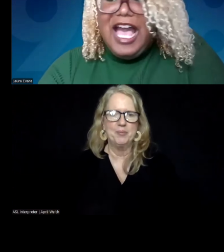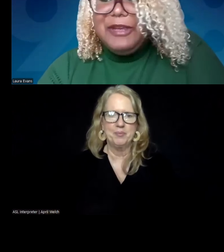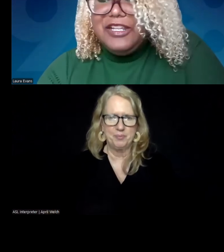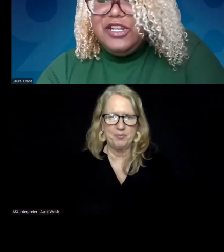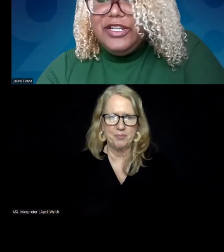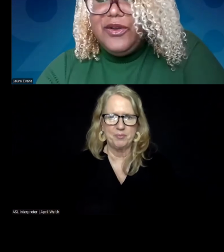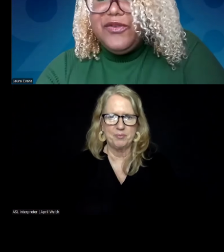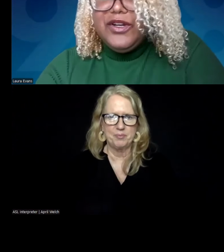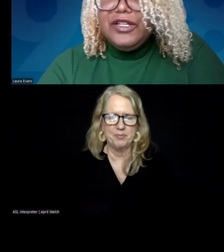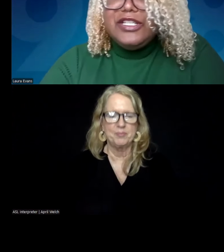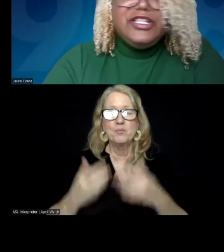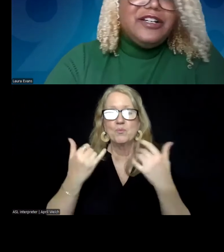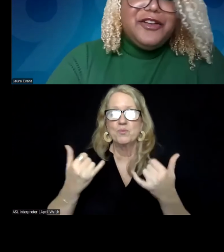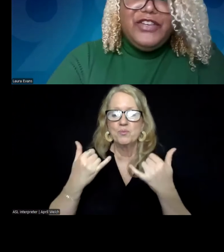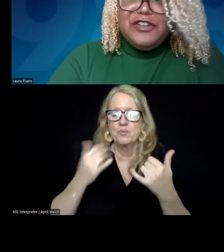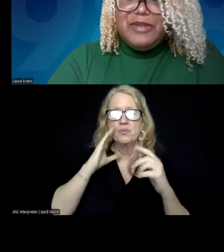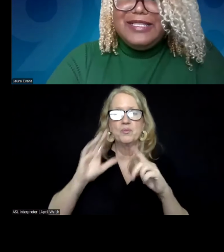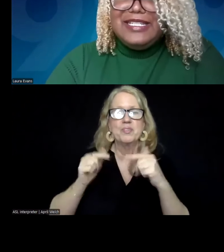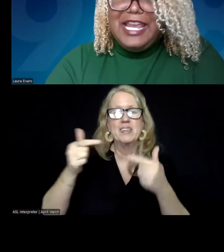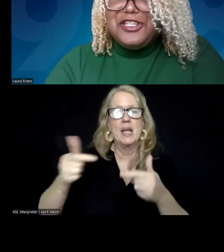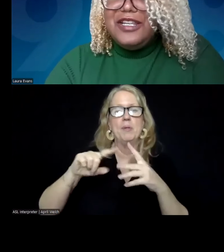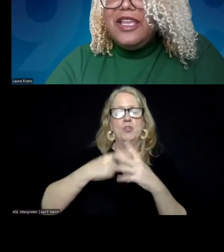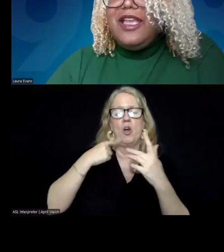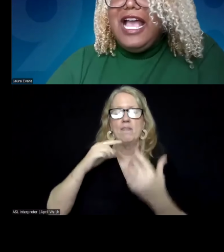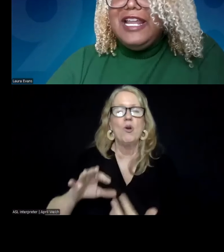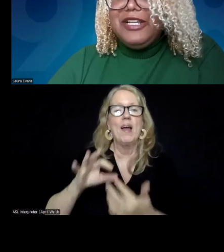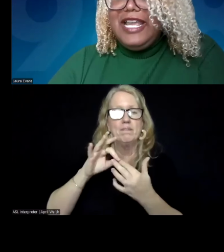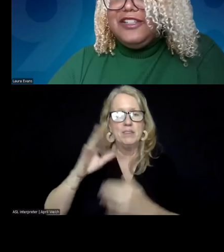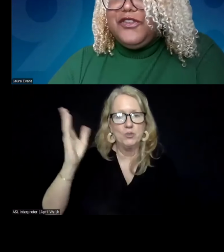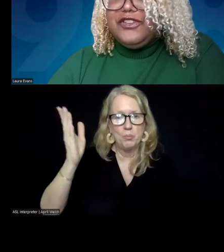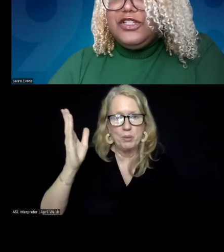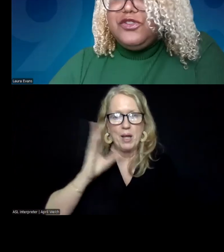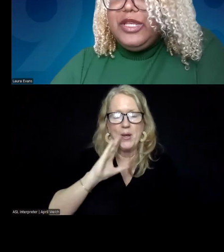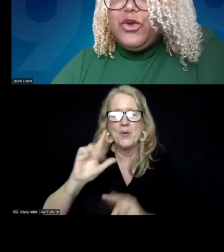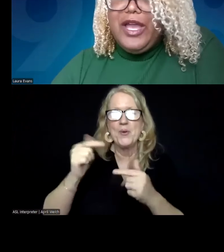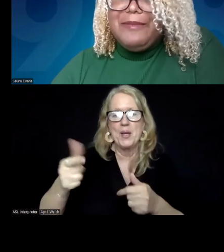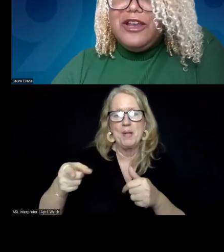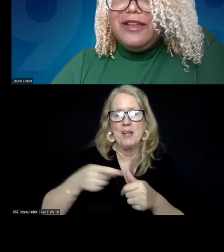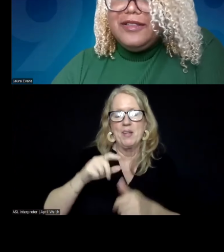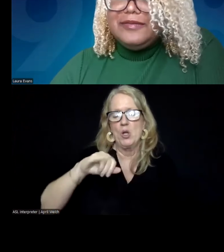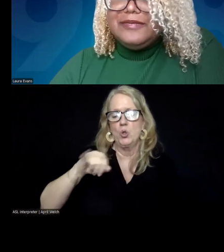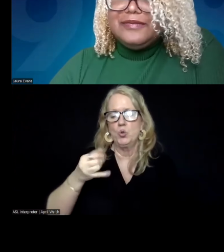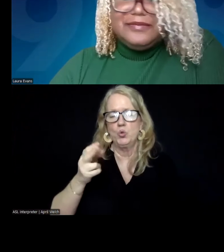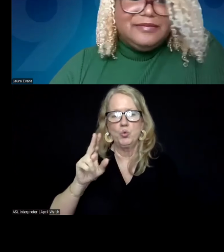that, I'm going to turn it over to start our featured presentation, and I'm going to hand it first to Julie